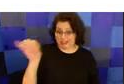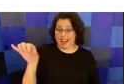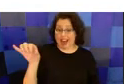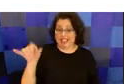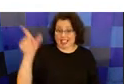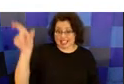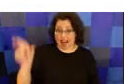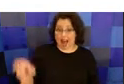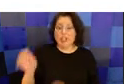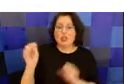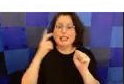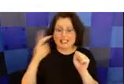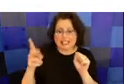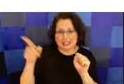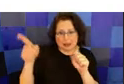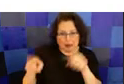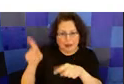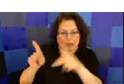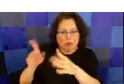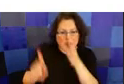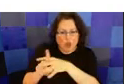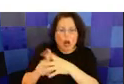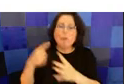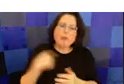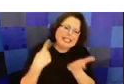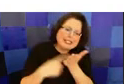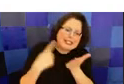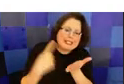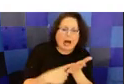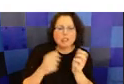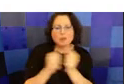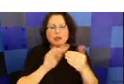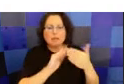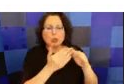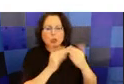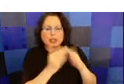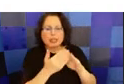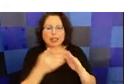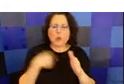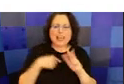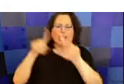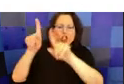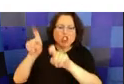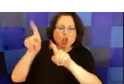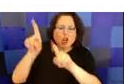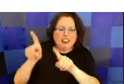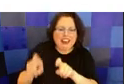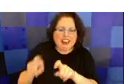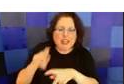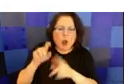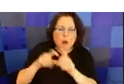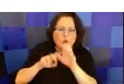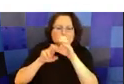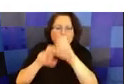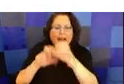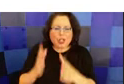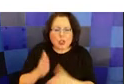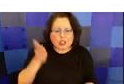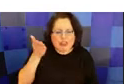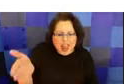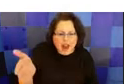We talked to the community. We also talked to riders. We did a survey at the station, talking to people at the